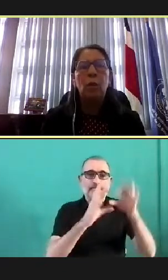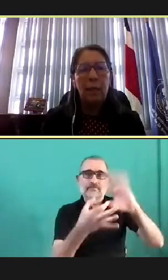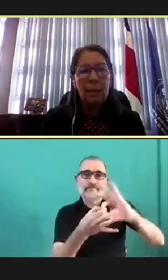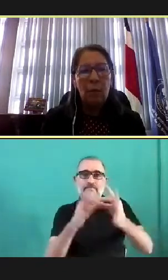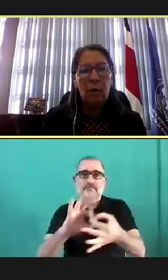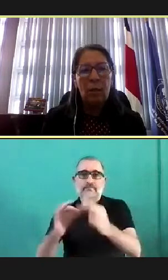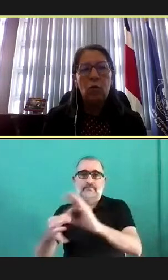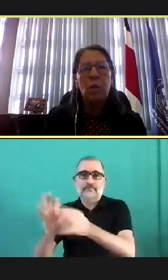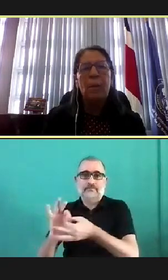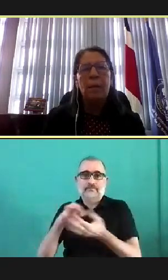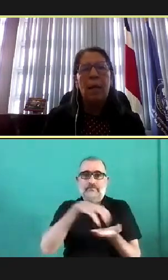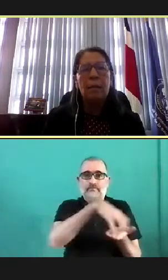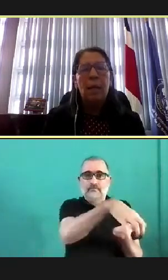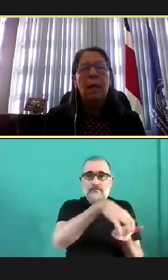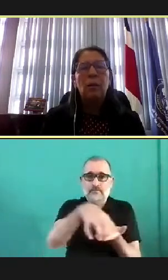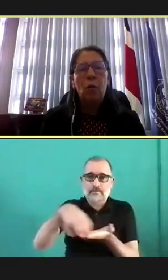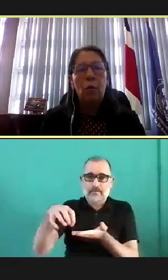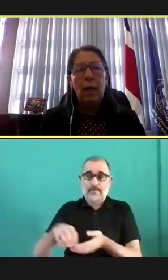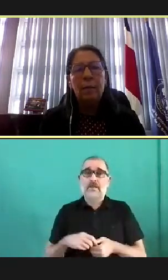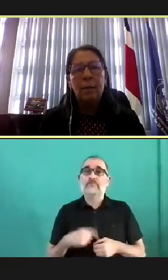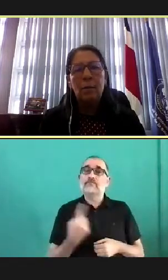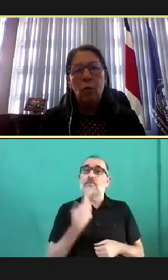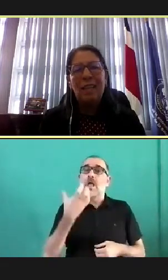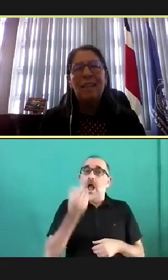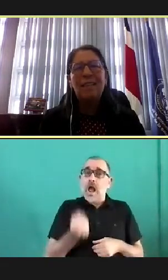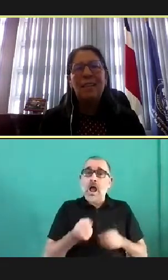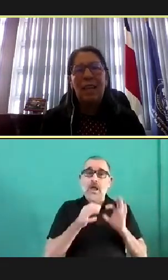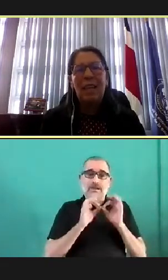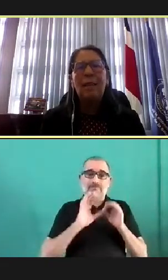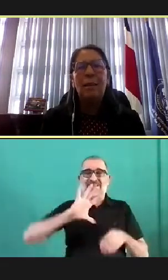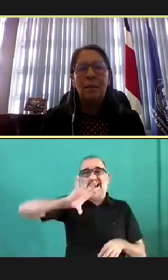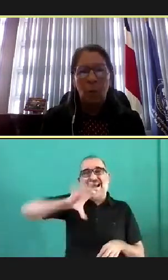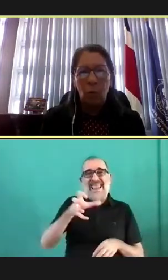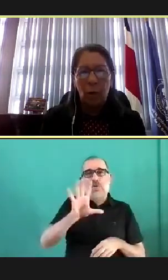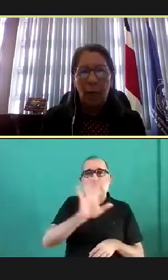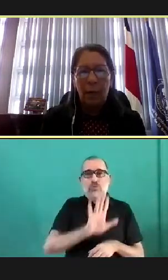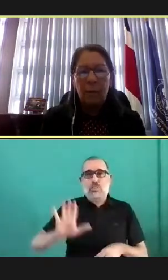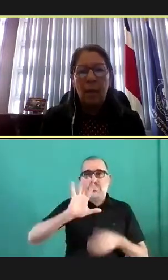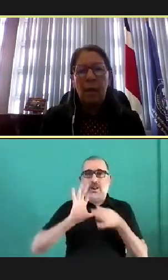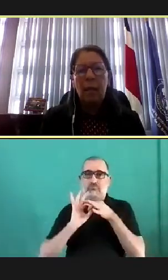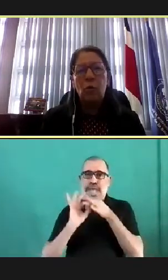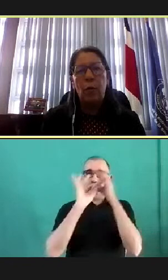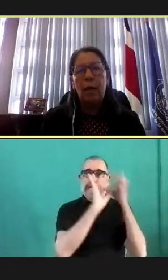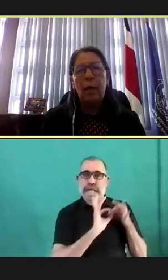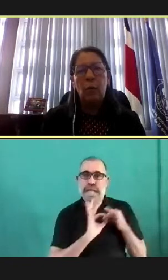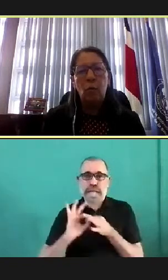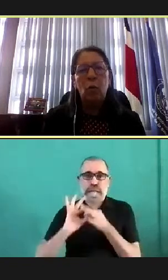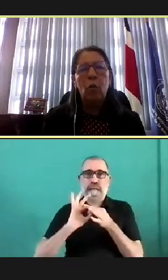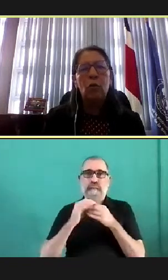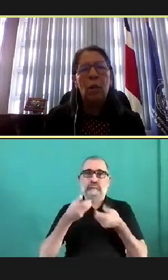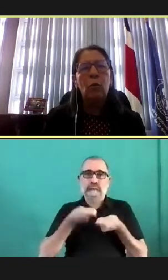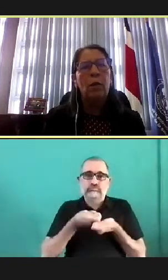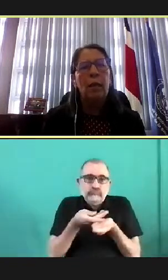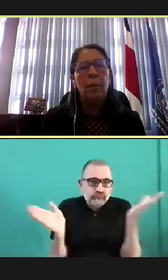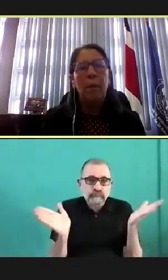support. Currently, we are strengthening the capacities of